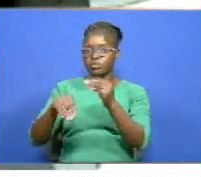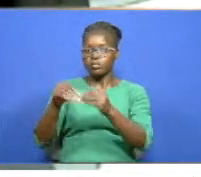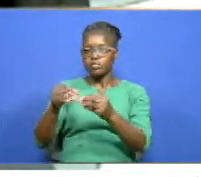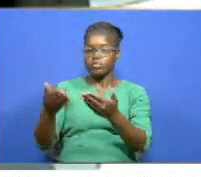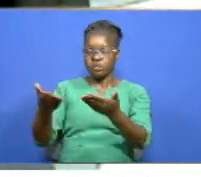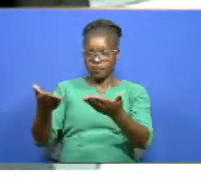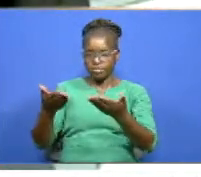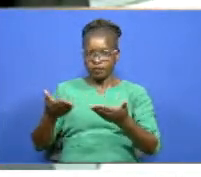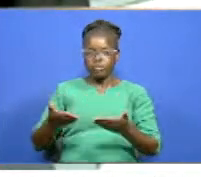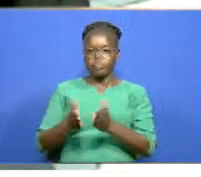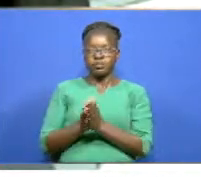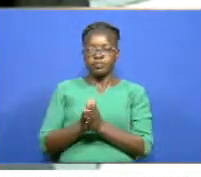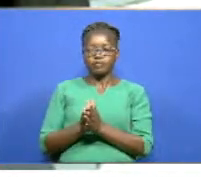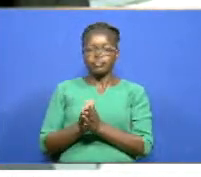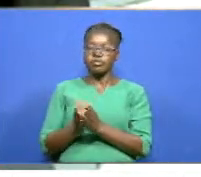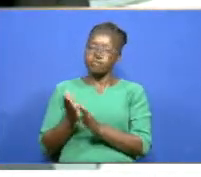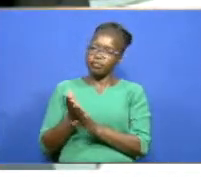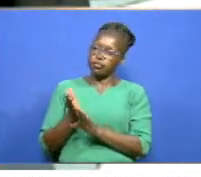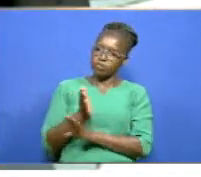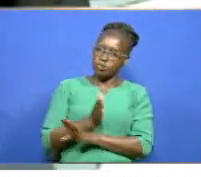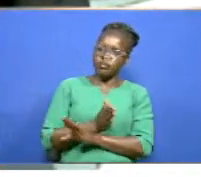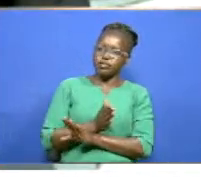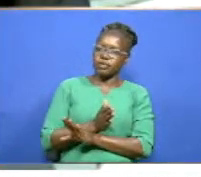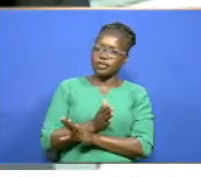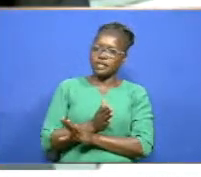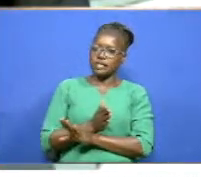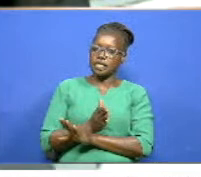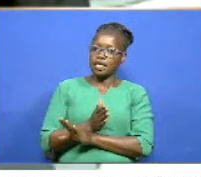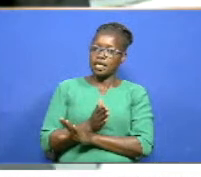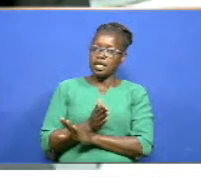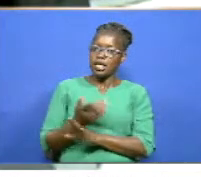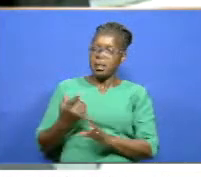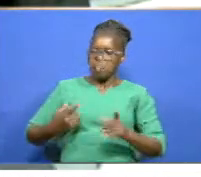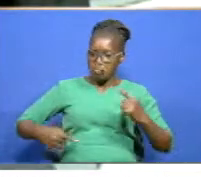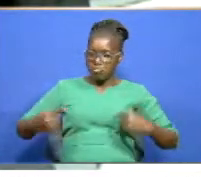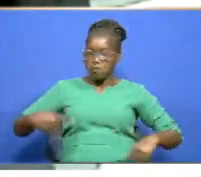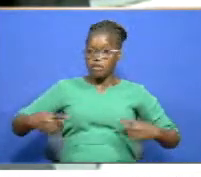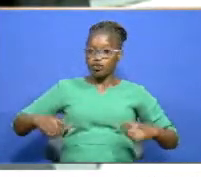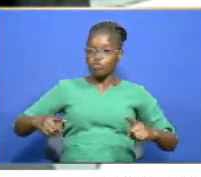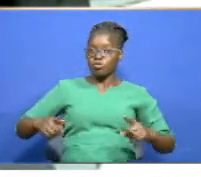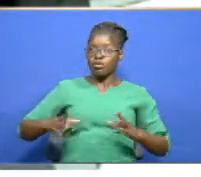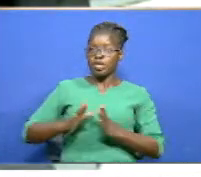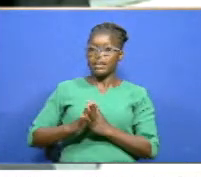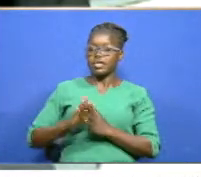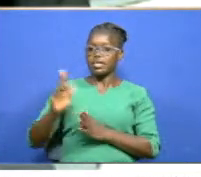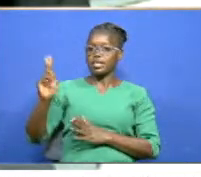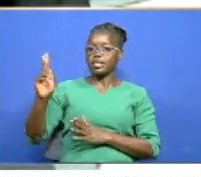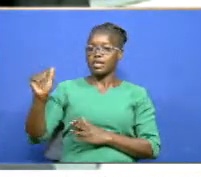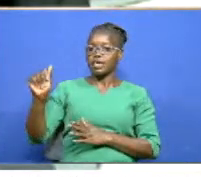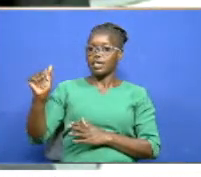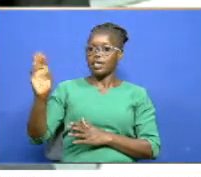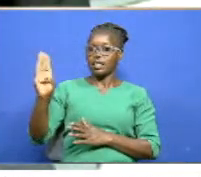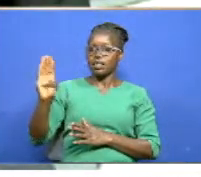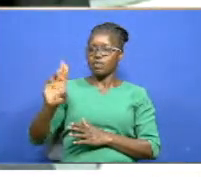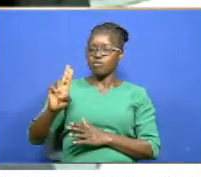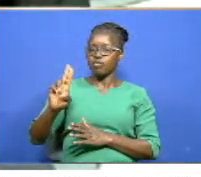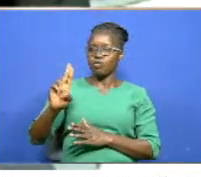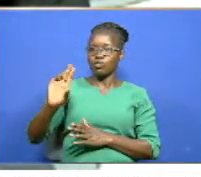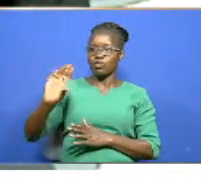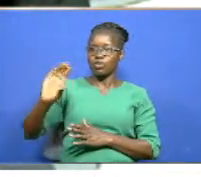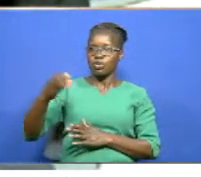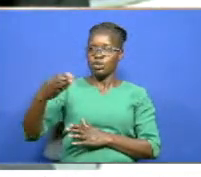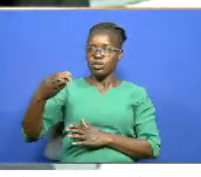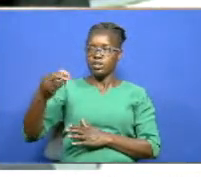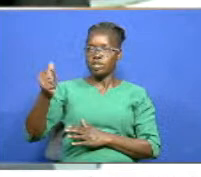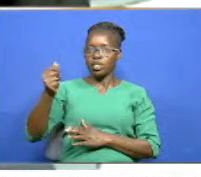we even look at the Matungu and Kabuchai by-elections, perhaps we can start with what